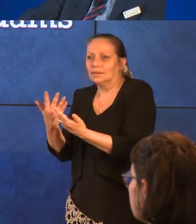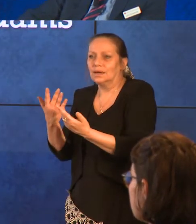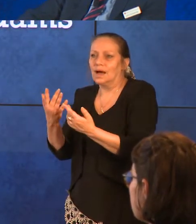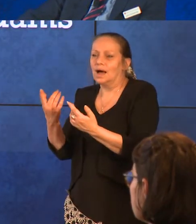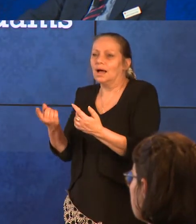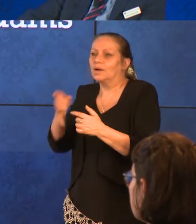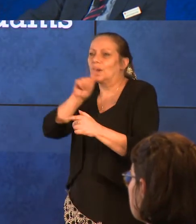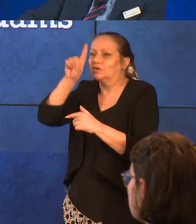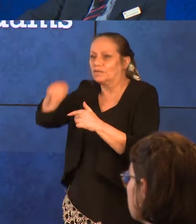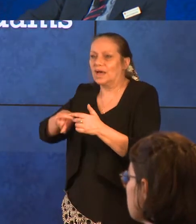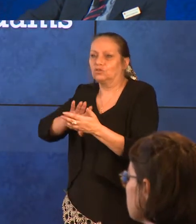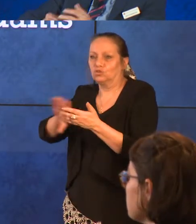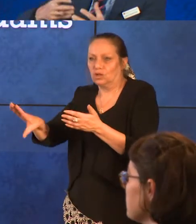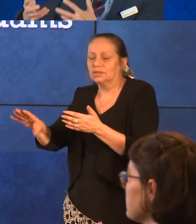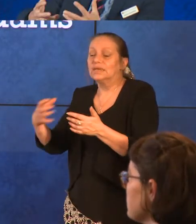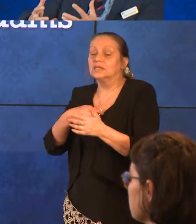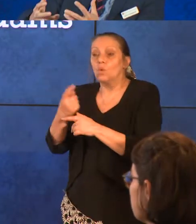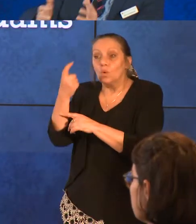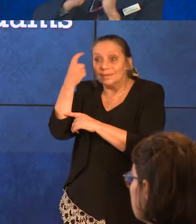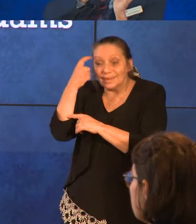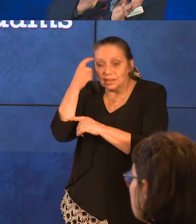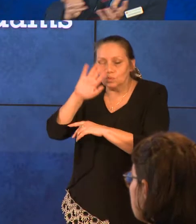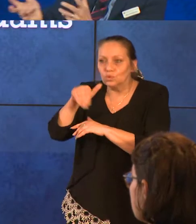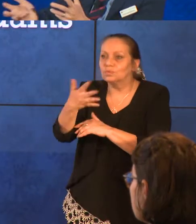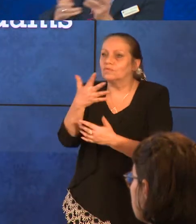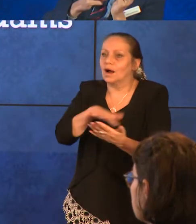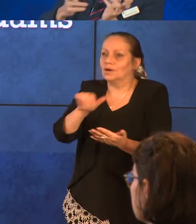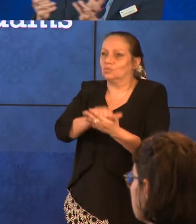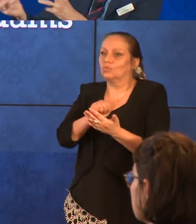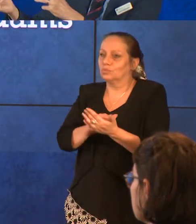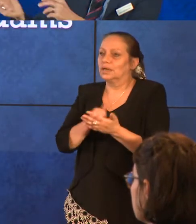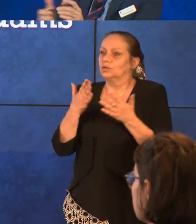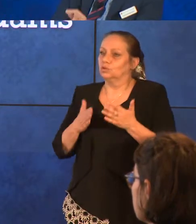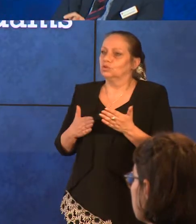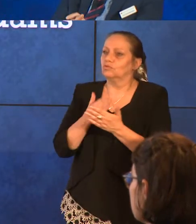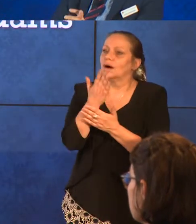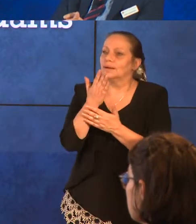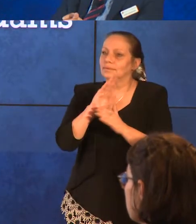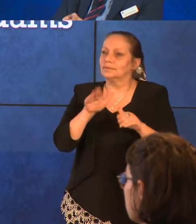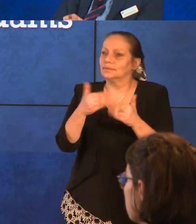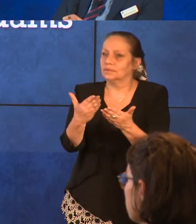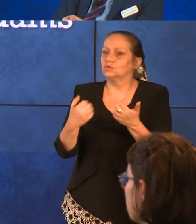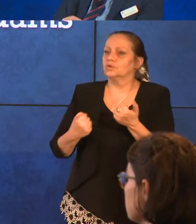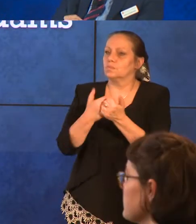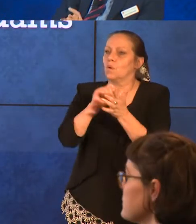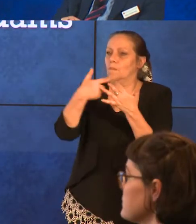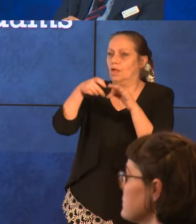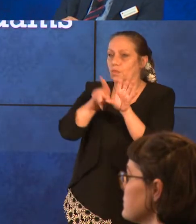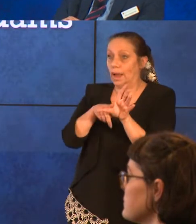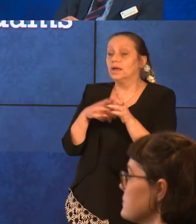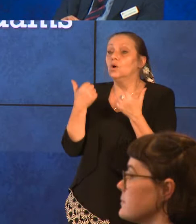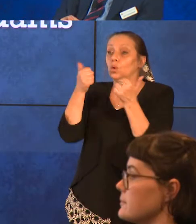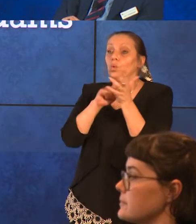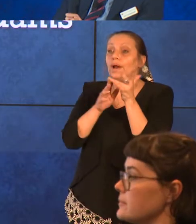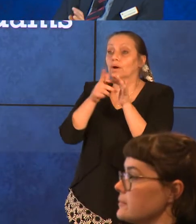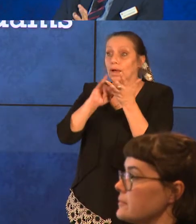$100,000. It's much more sensible economically to provide adequate support. So we have seen with complex support needs pathway some good outcomes.